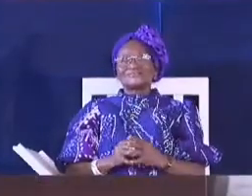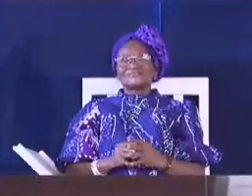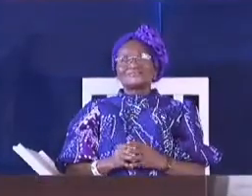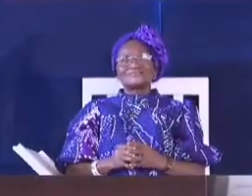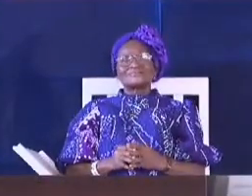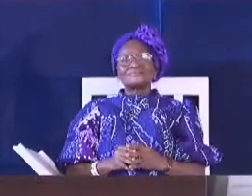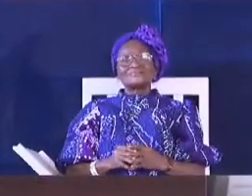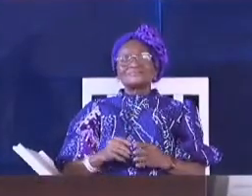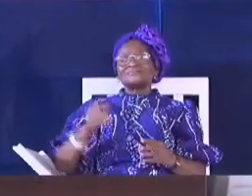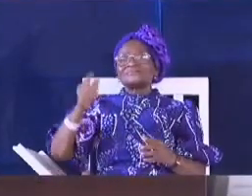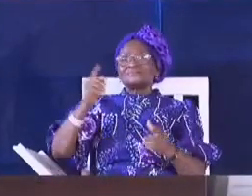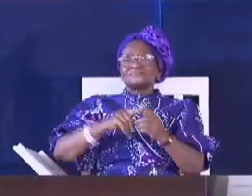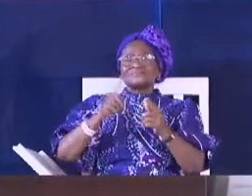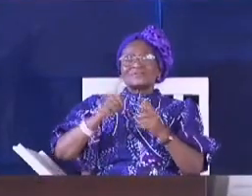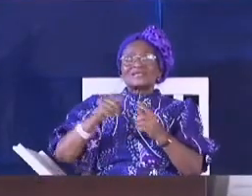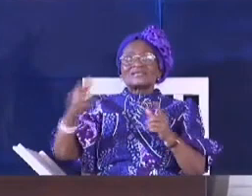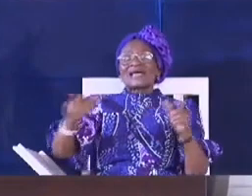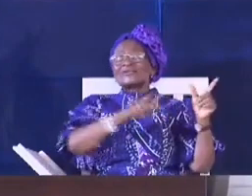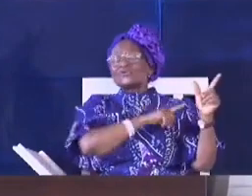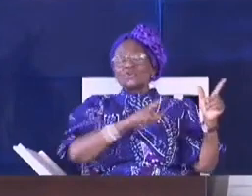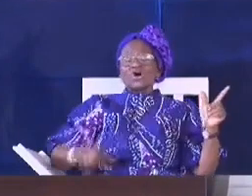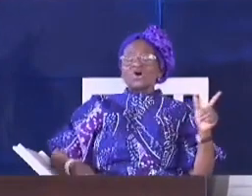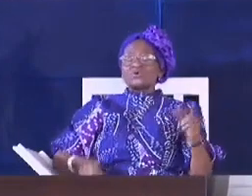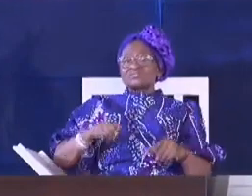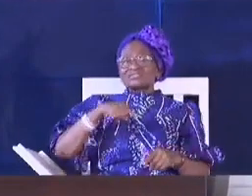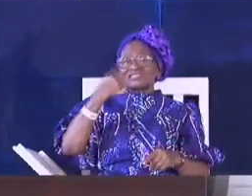Then the Lord said to Elijah,